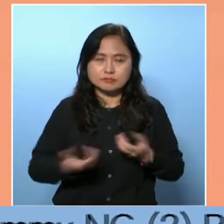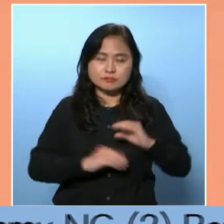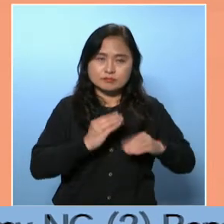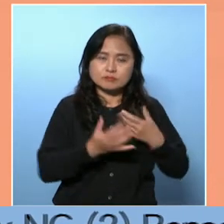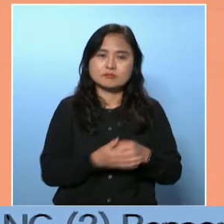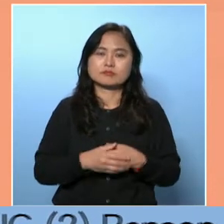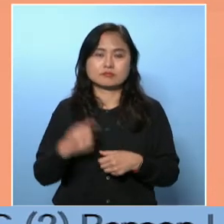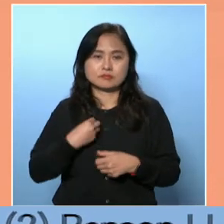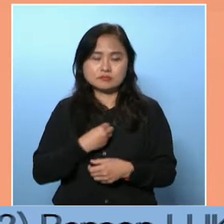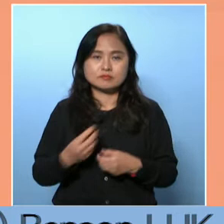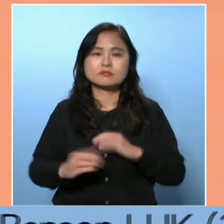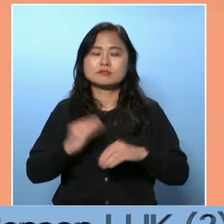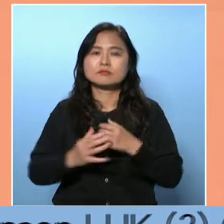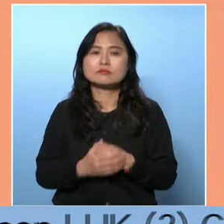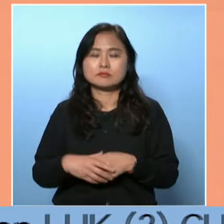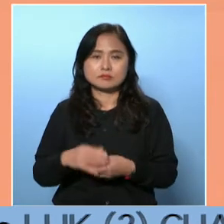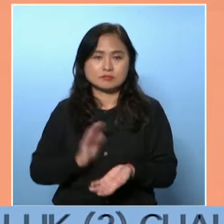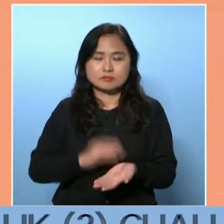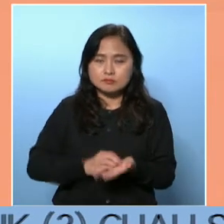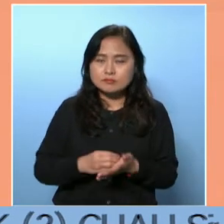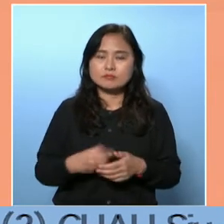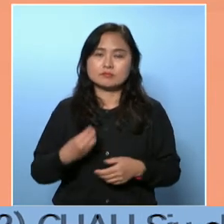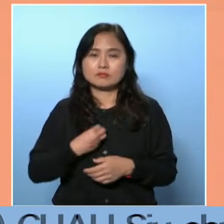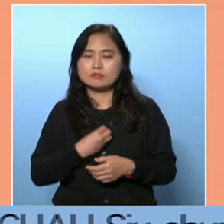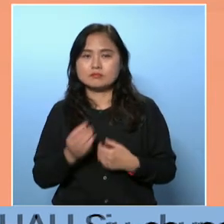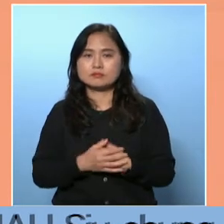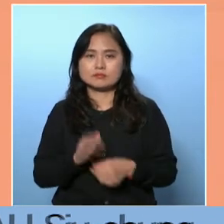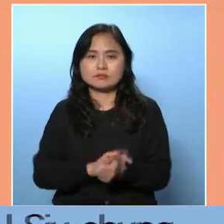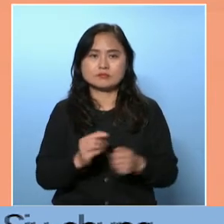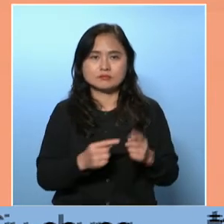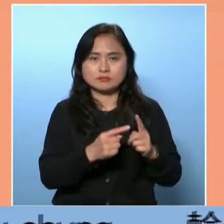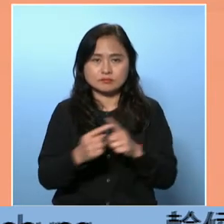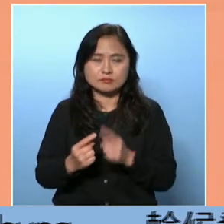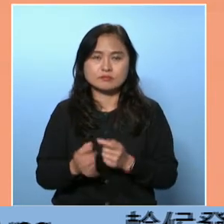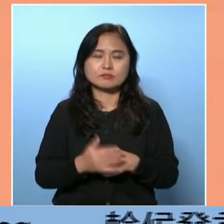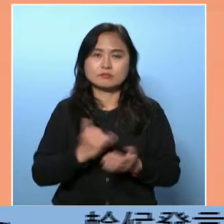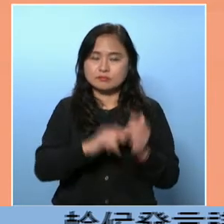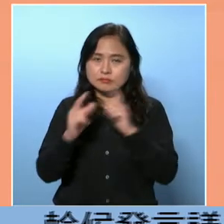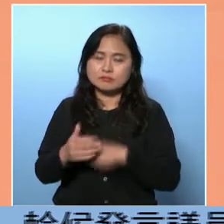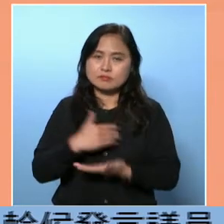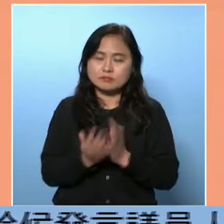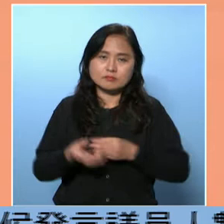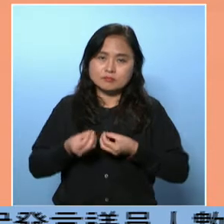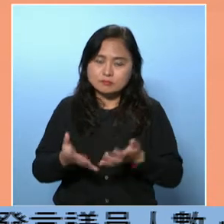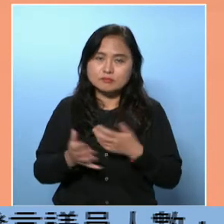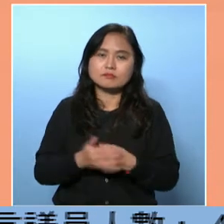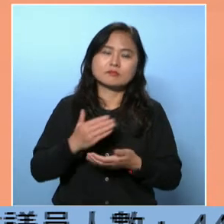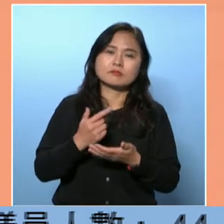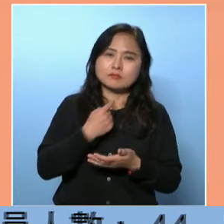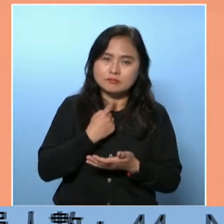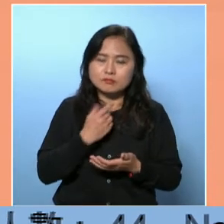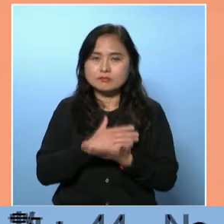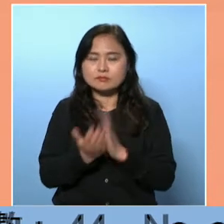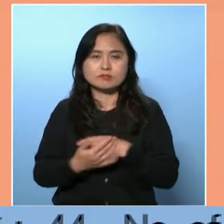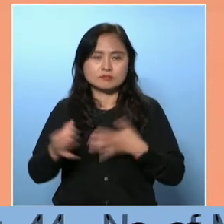Kong's social stability. I'm sure that with the commitment on the part of the government, I'm